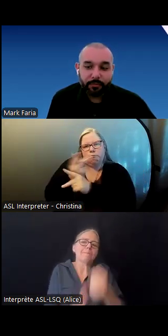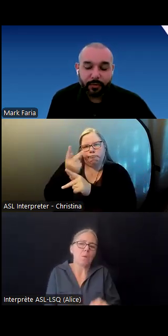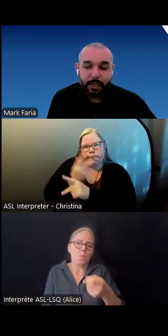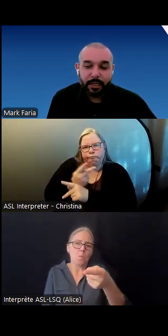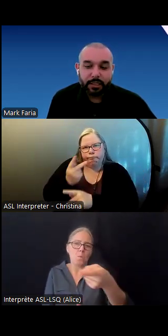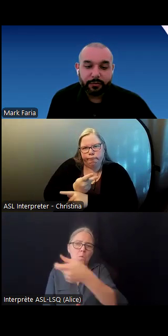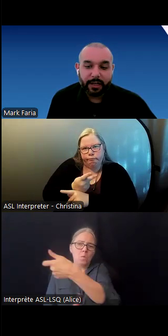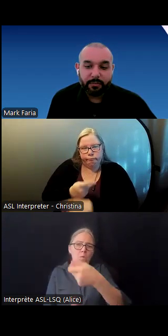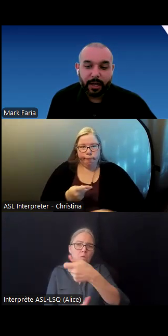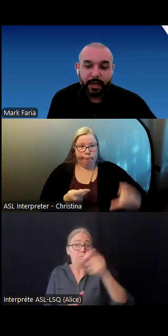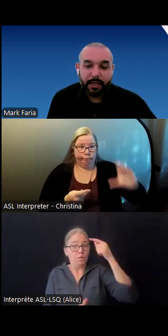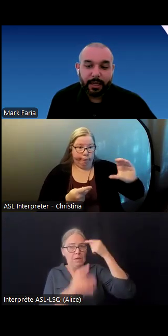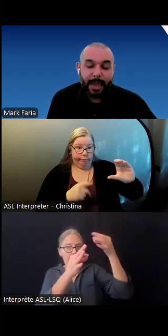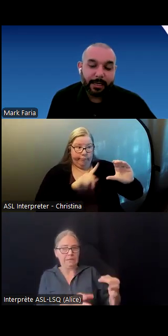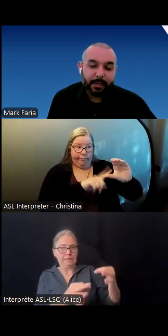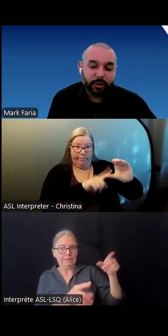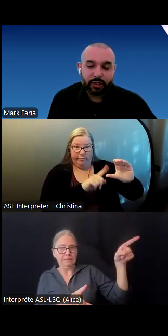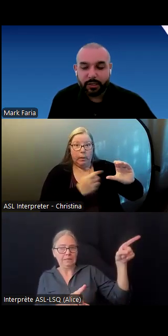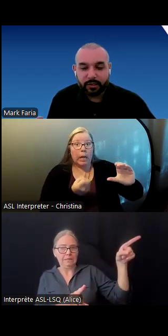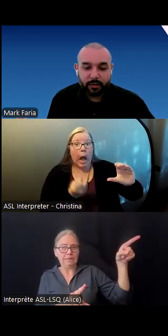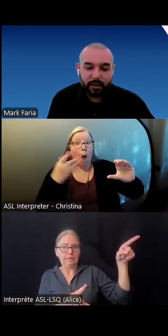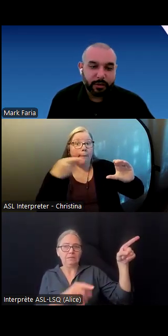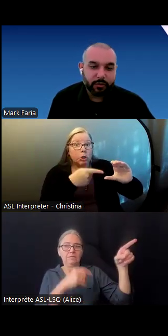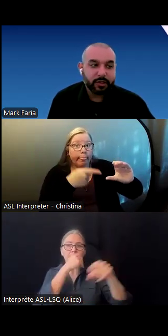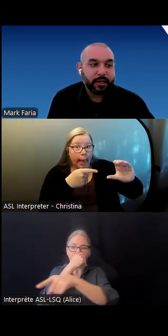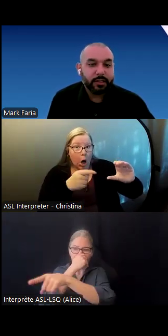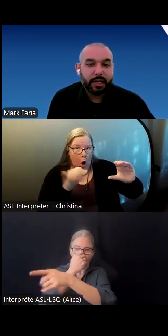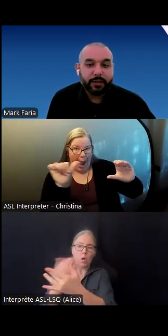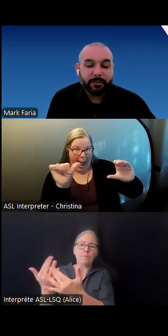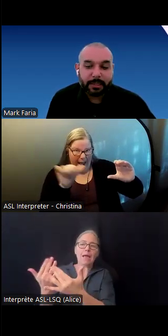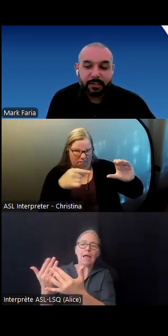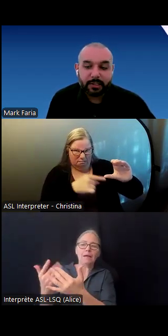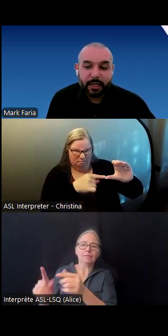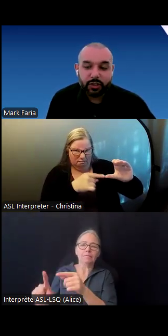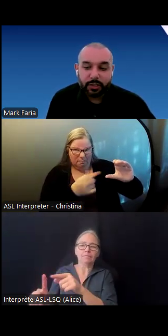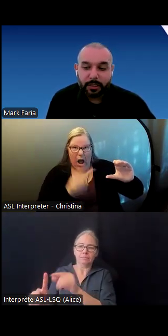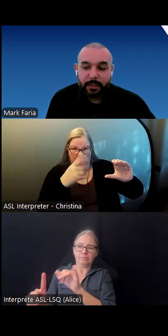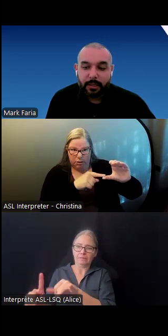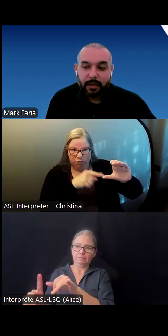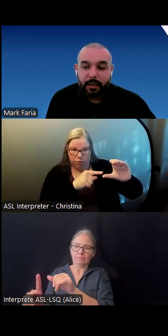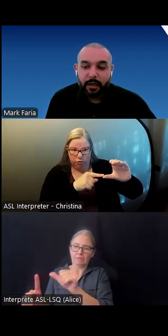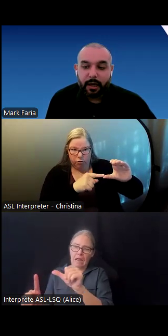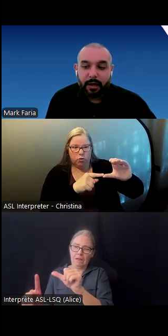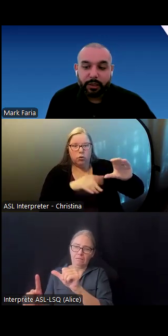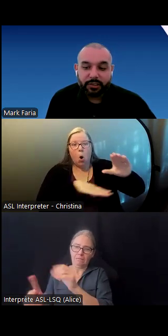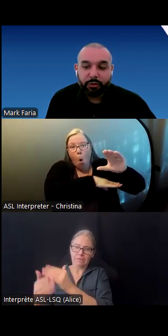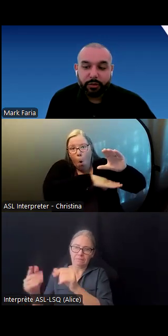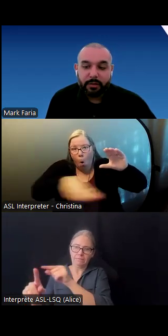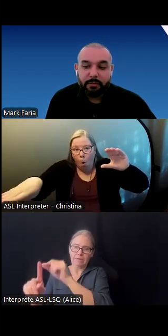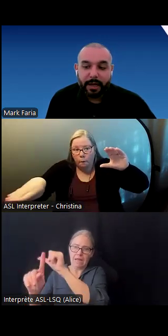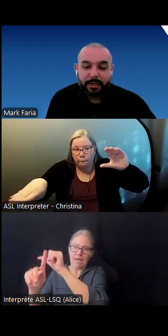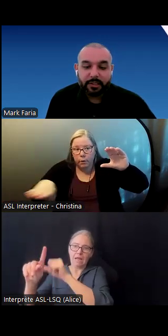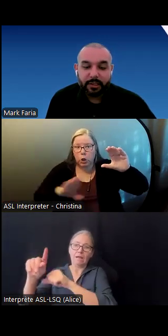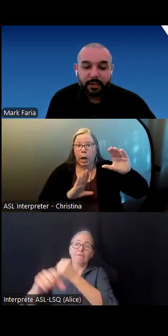A, divided by 80, which is the government uses that as a life expectancy age, plus